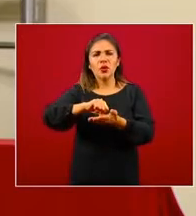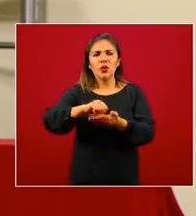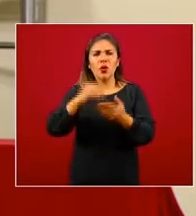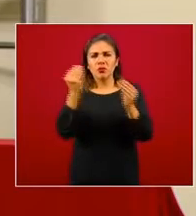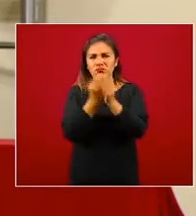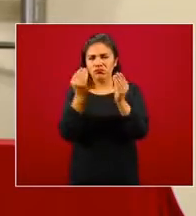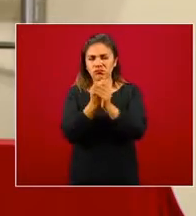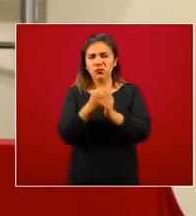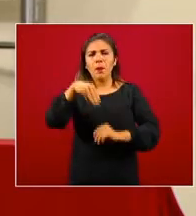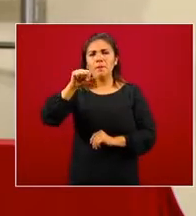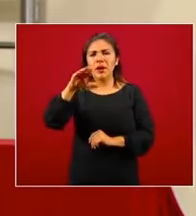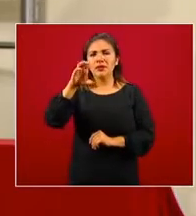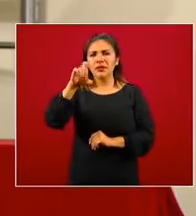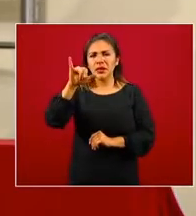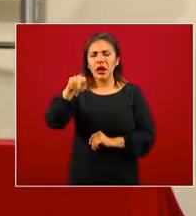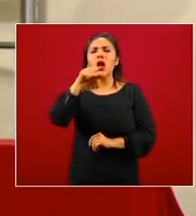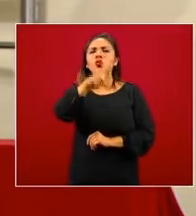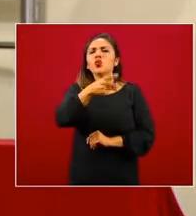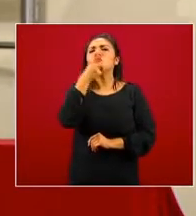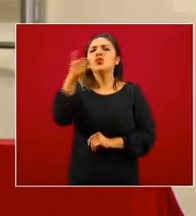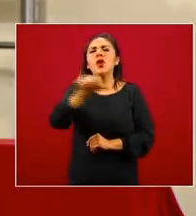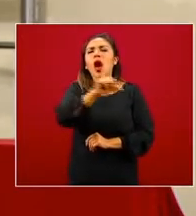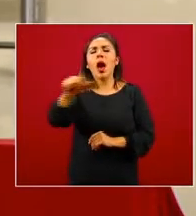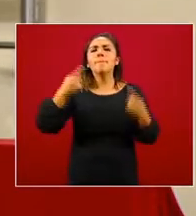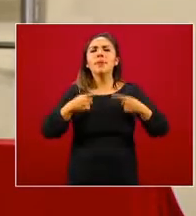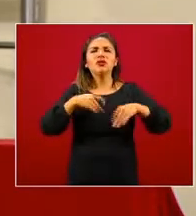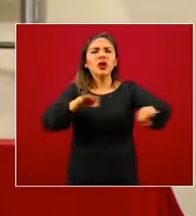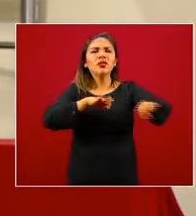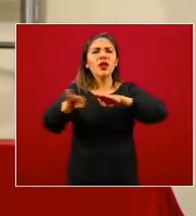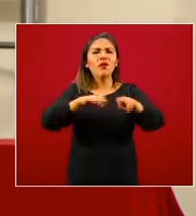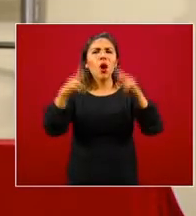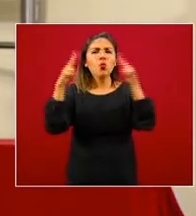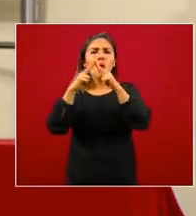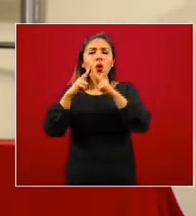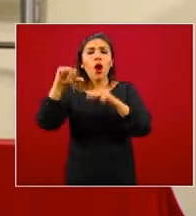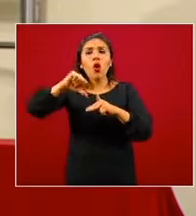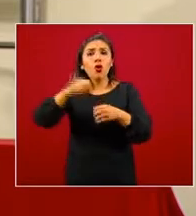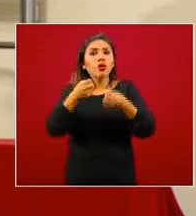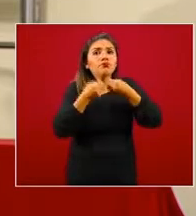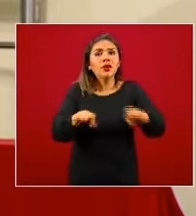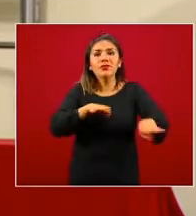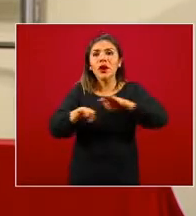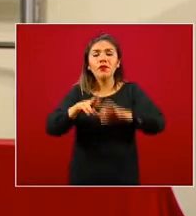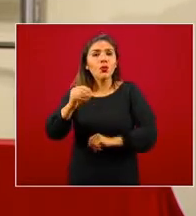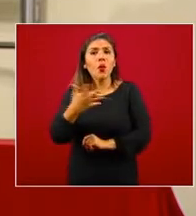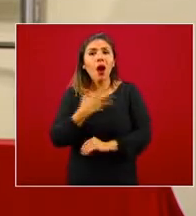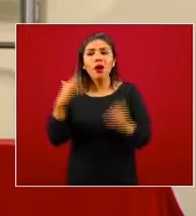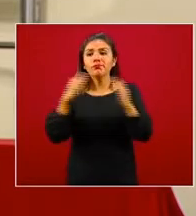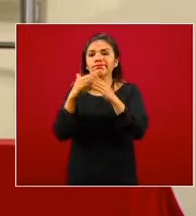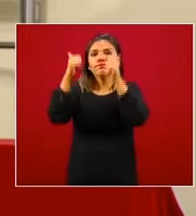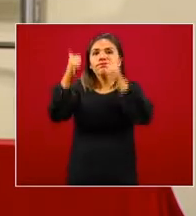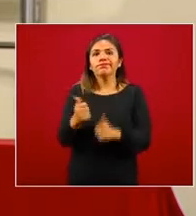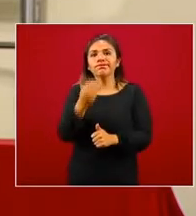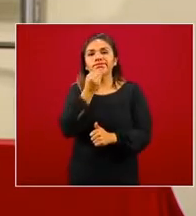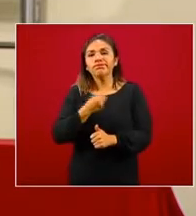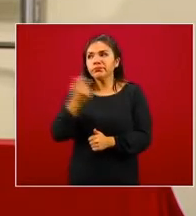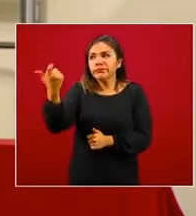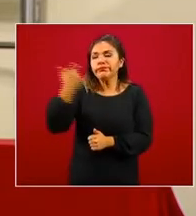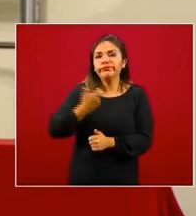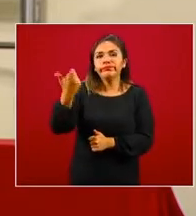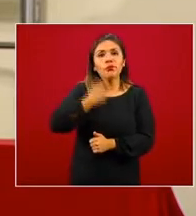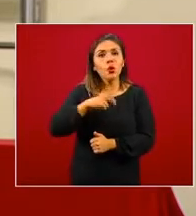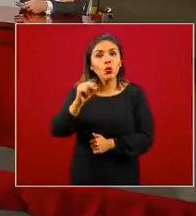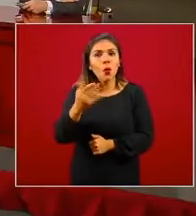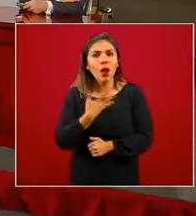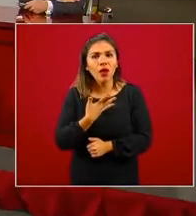do they, even if they don't have coverage, can they get attended? And in terms of Miss Marcelina, in terms